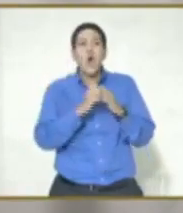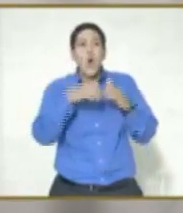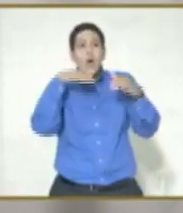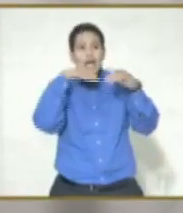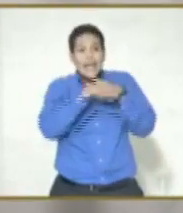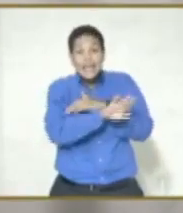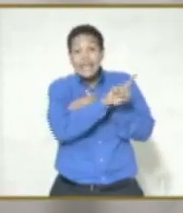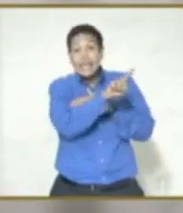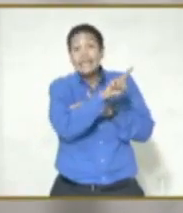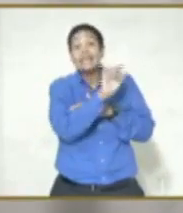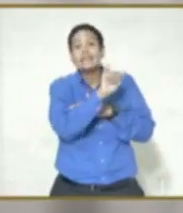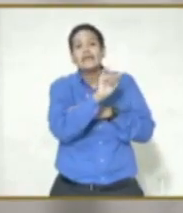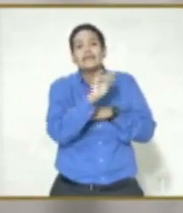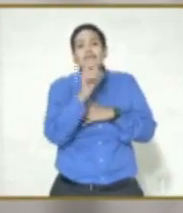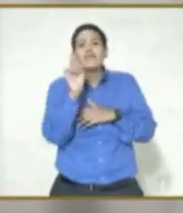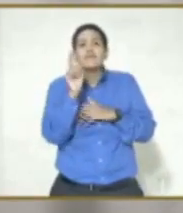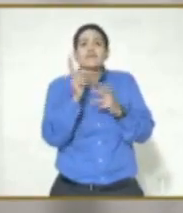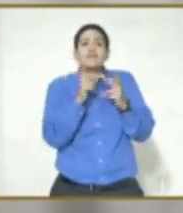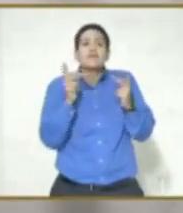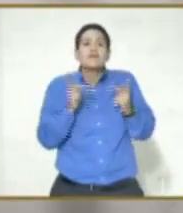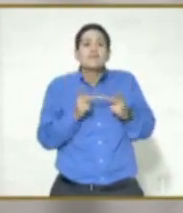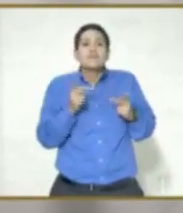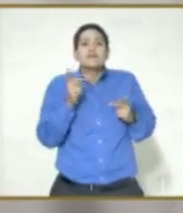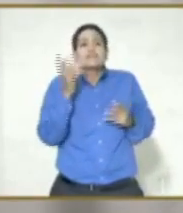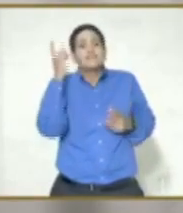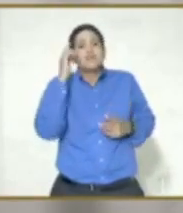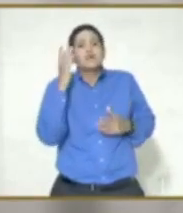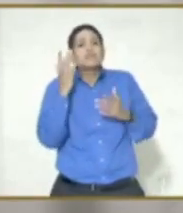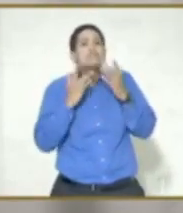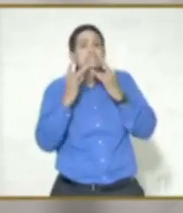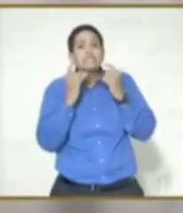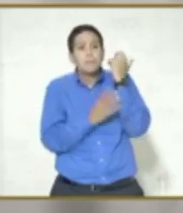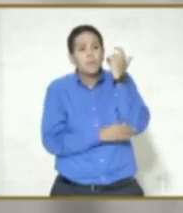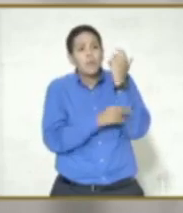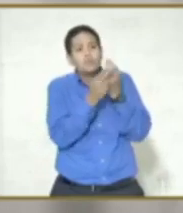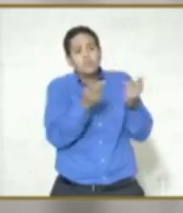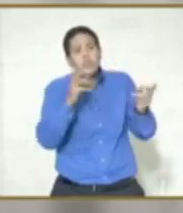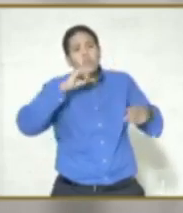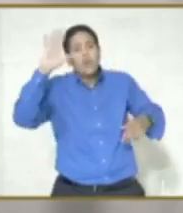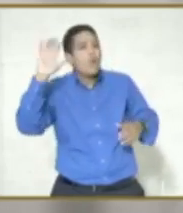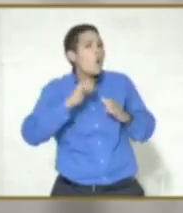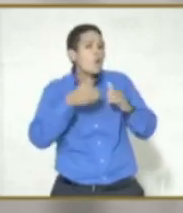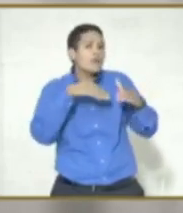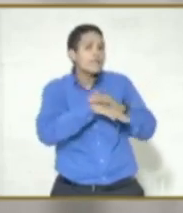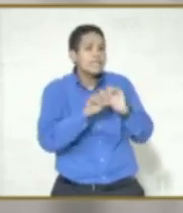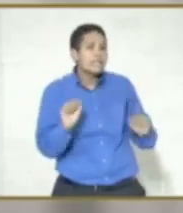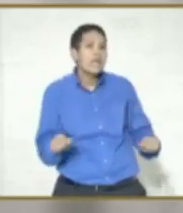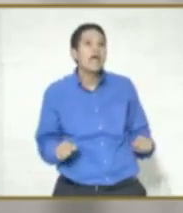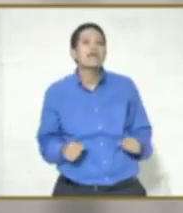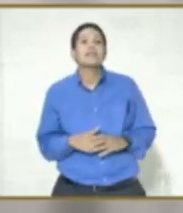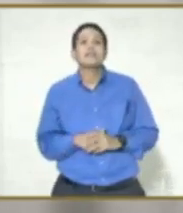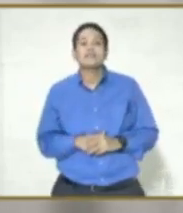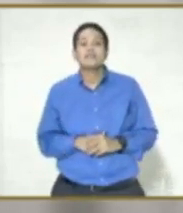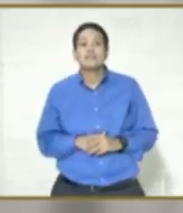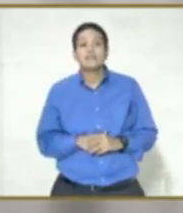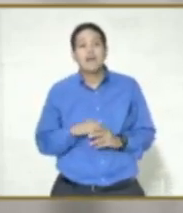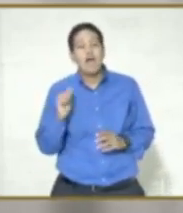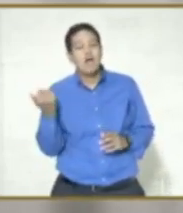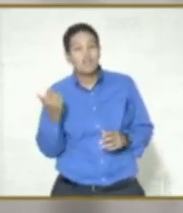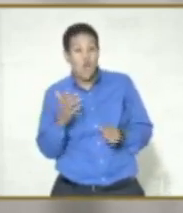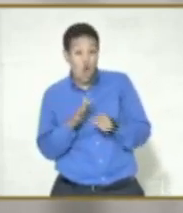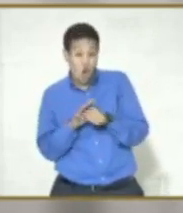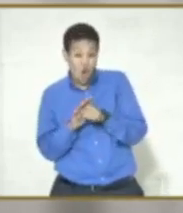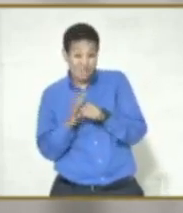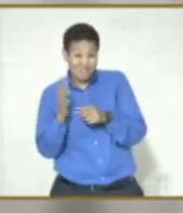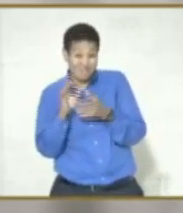infirmary. And the other one is concerns Jamaican, based on what is said about coronavirus. What steps